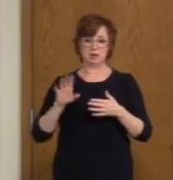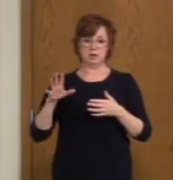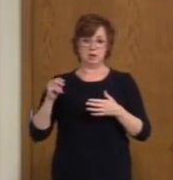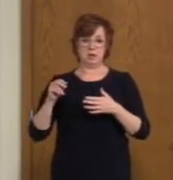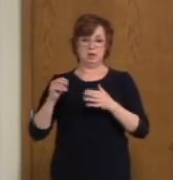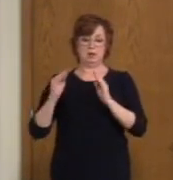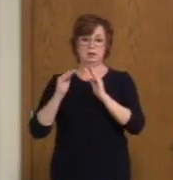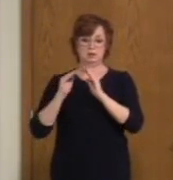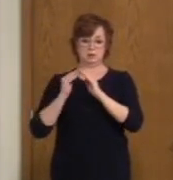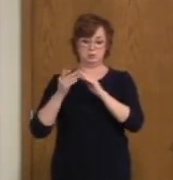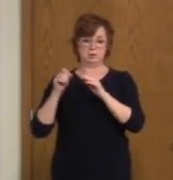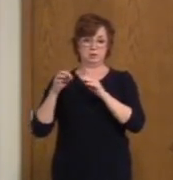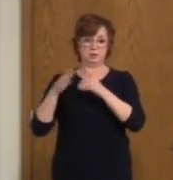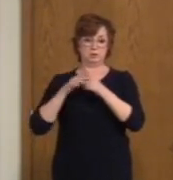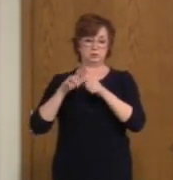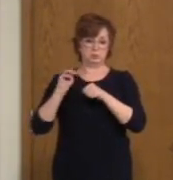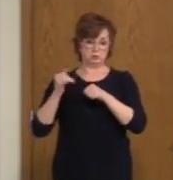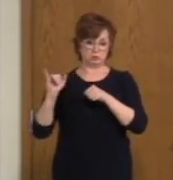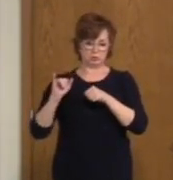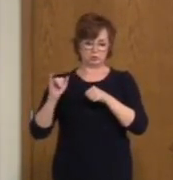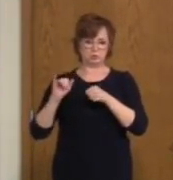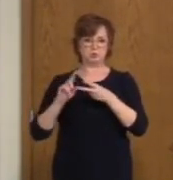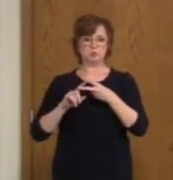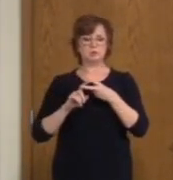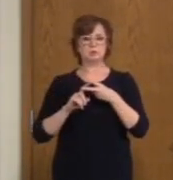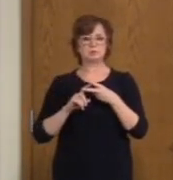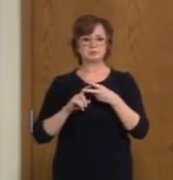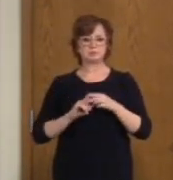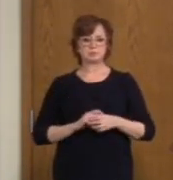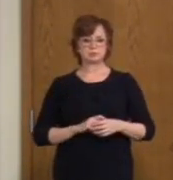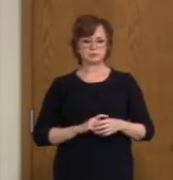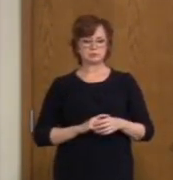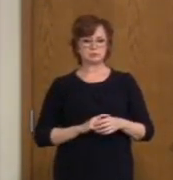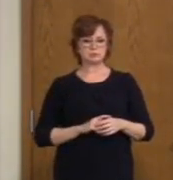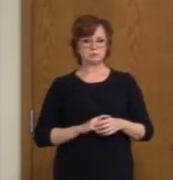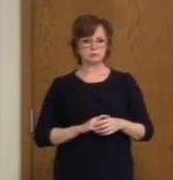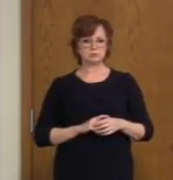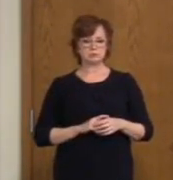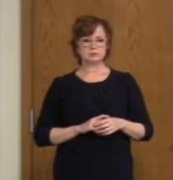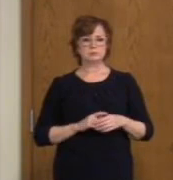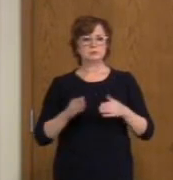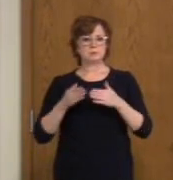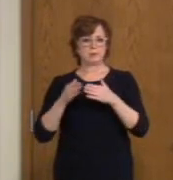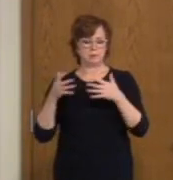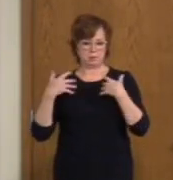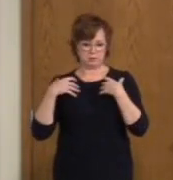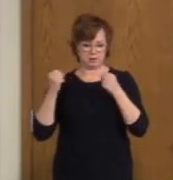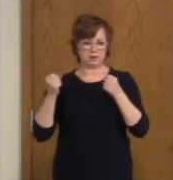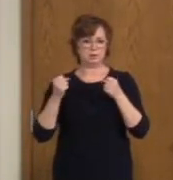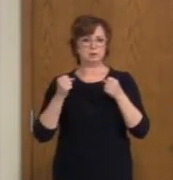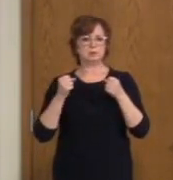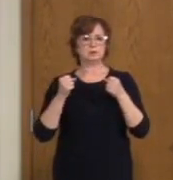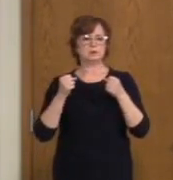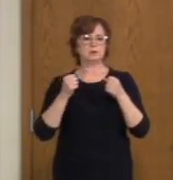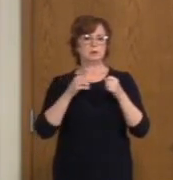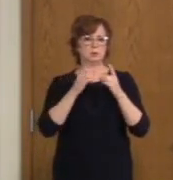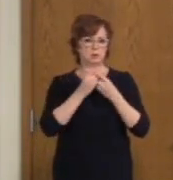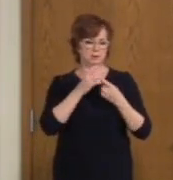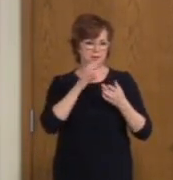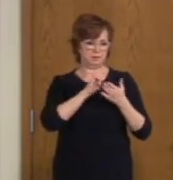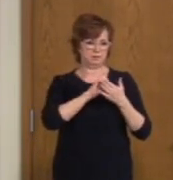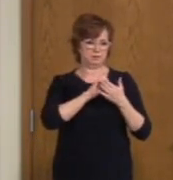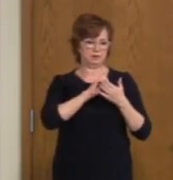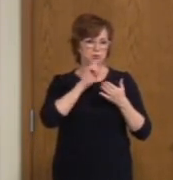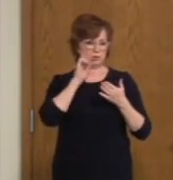action that is being taken as well, as the government has been, and public health has been in conversation, and Ministry of Education have been